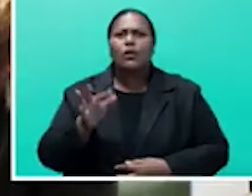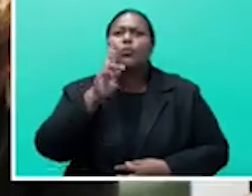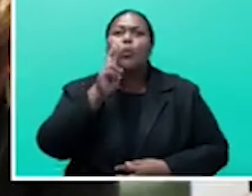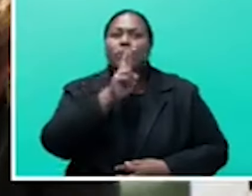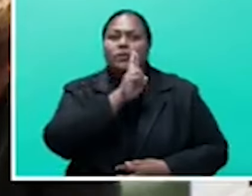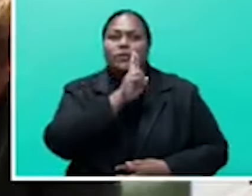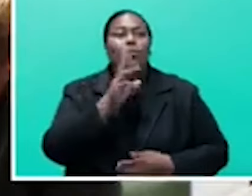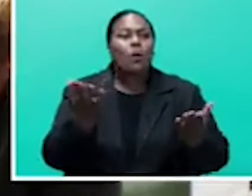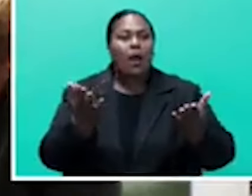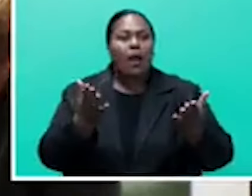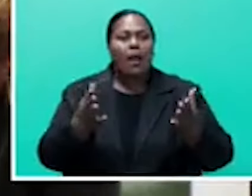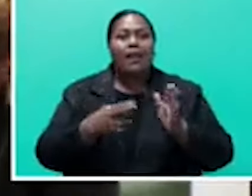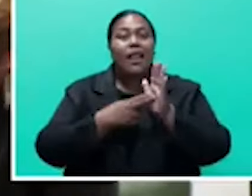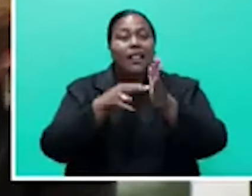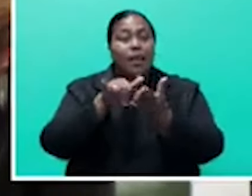Nandi.